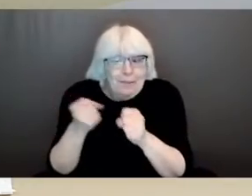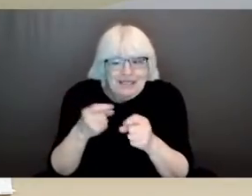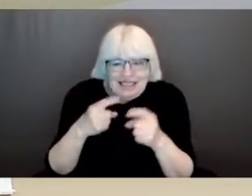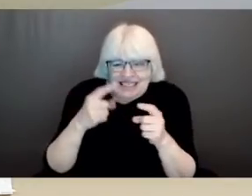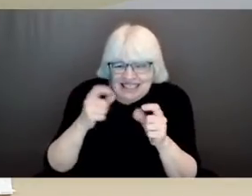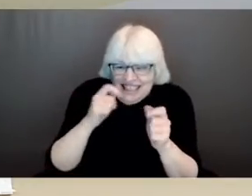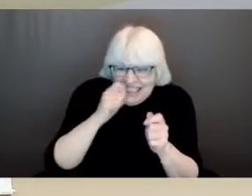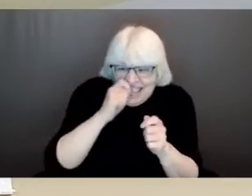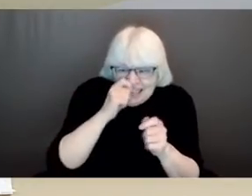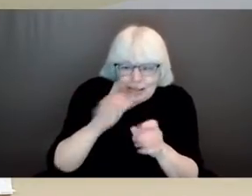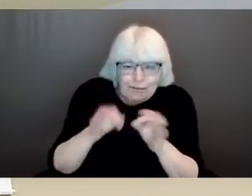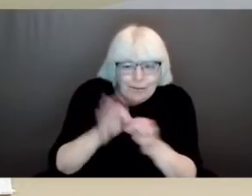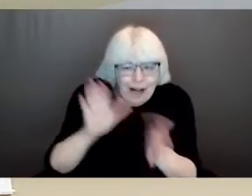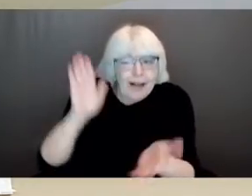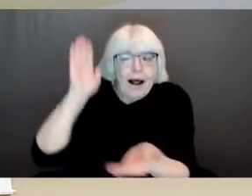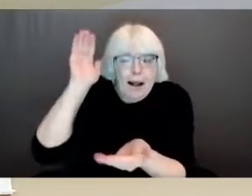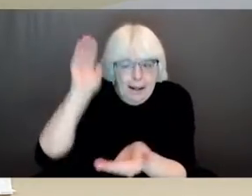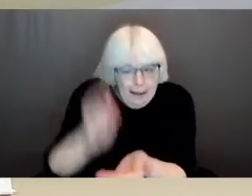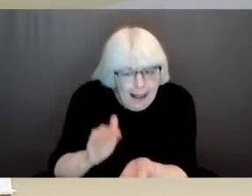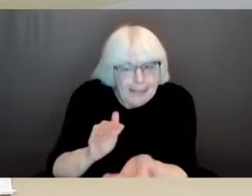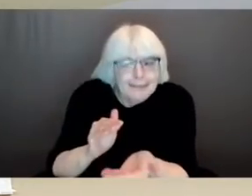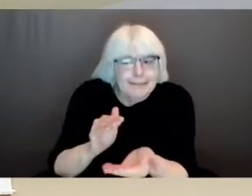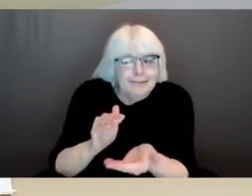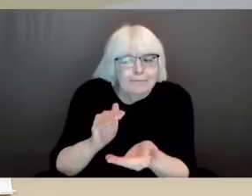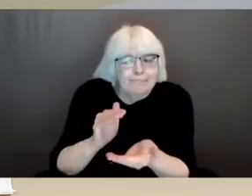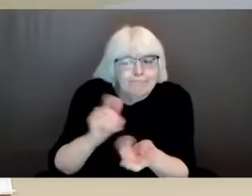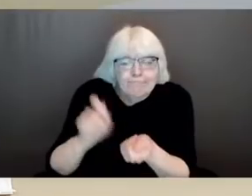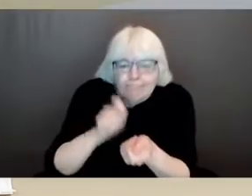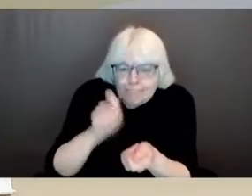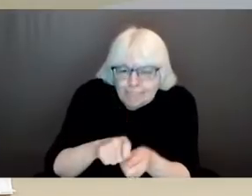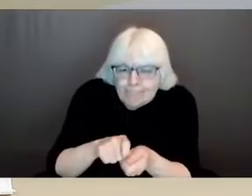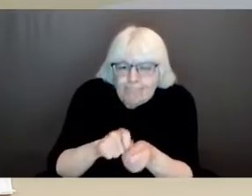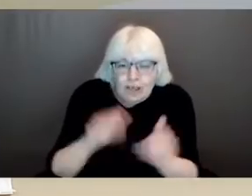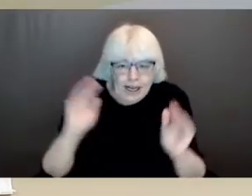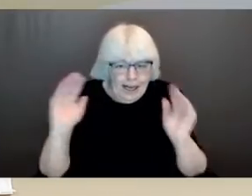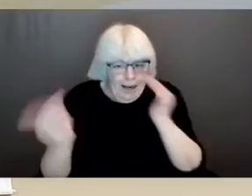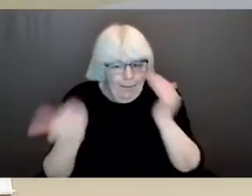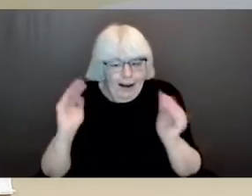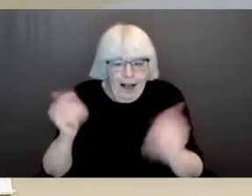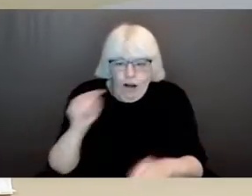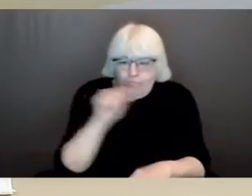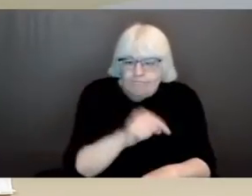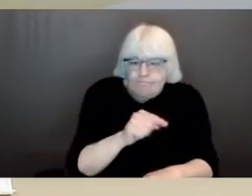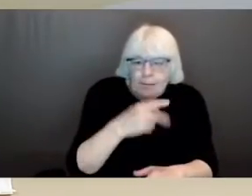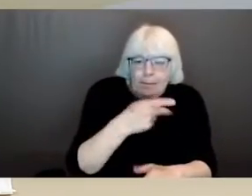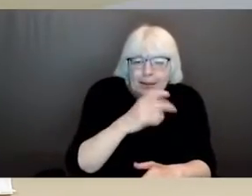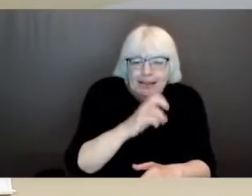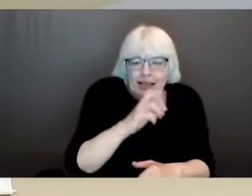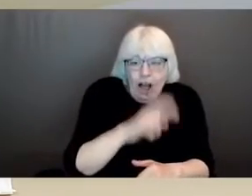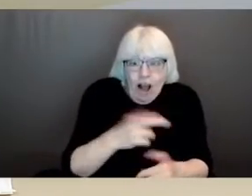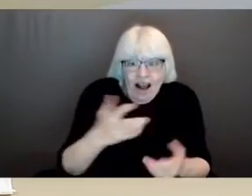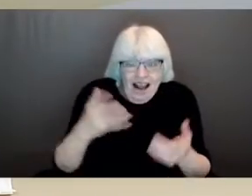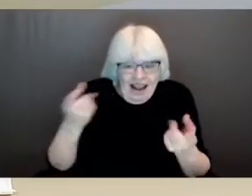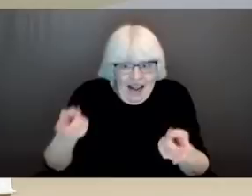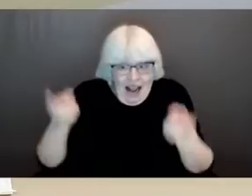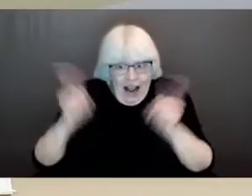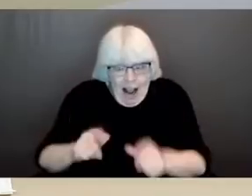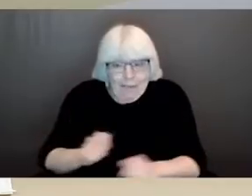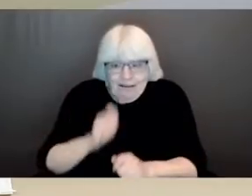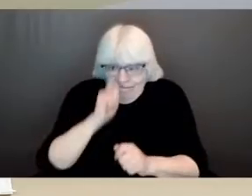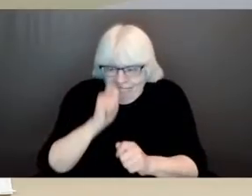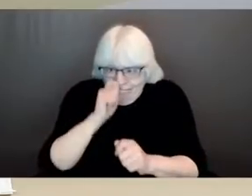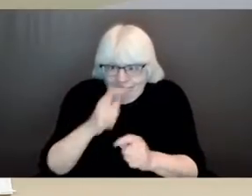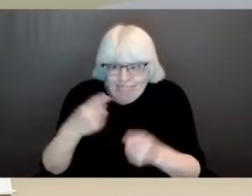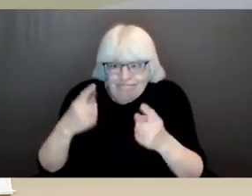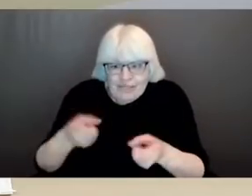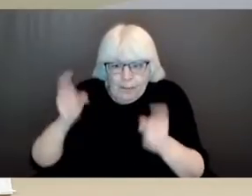PCR tests. Anyone who has a presumptive positive result on a rapid antigen test has to have a PCR test to confirm